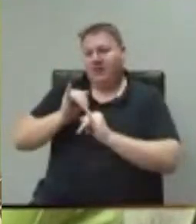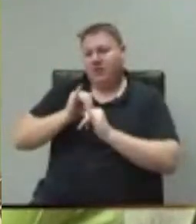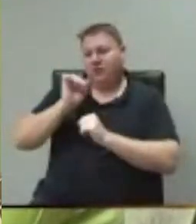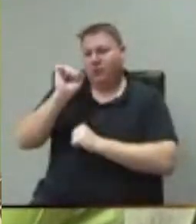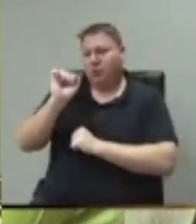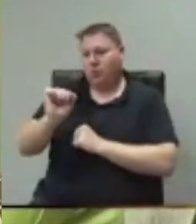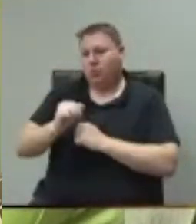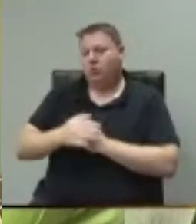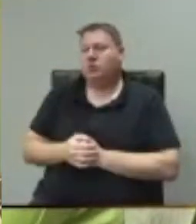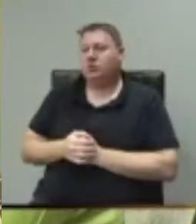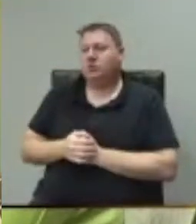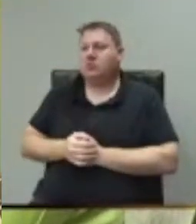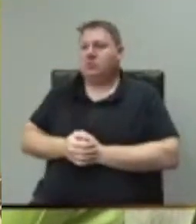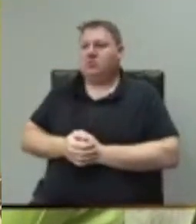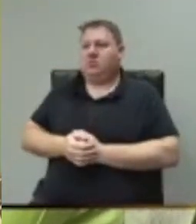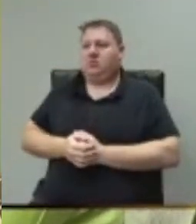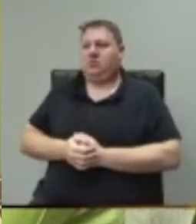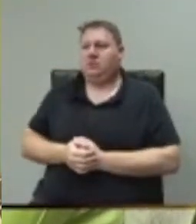interview.